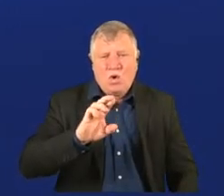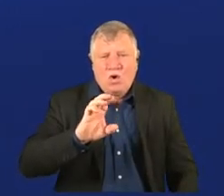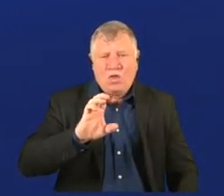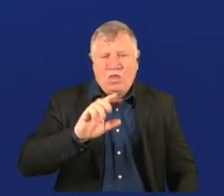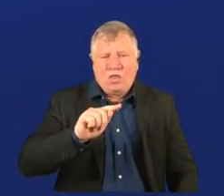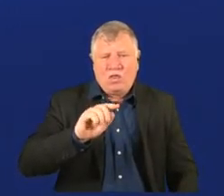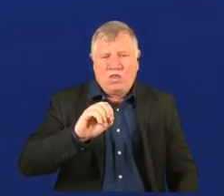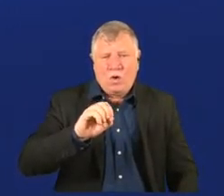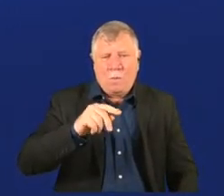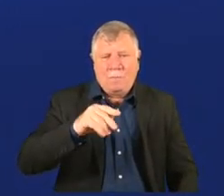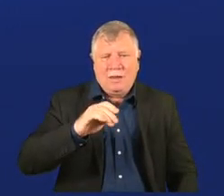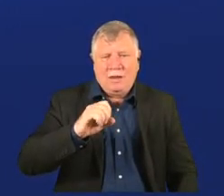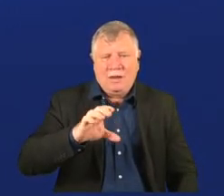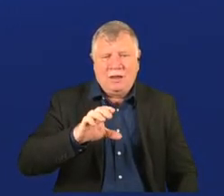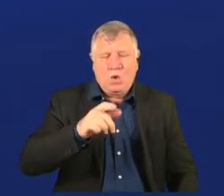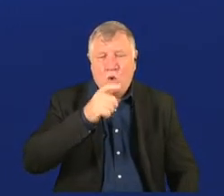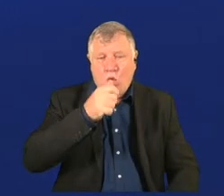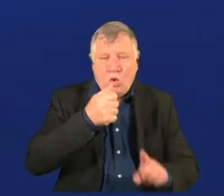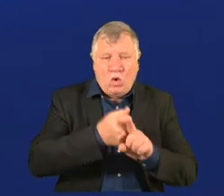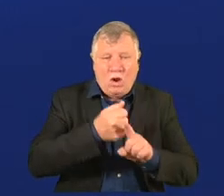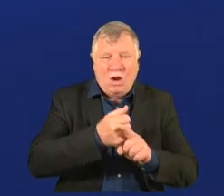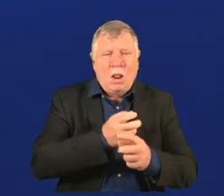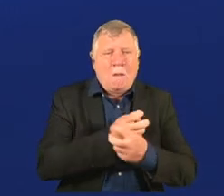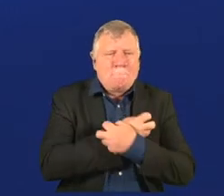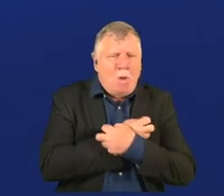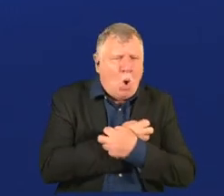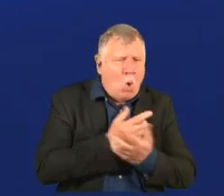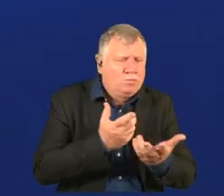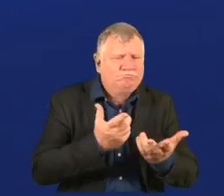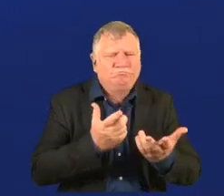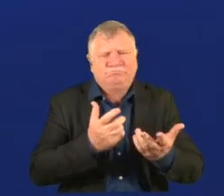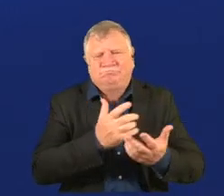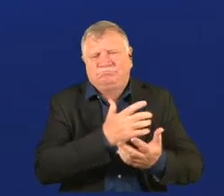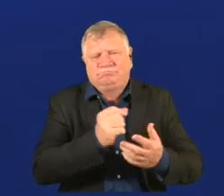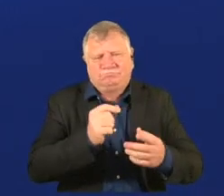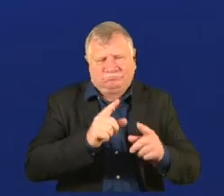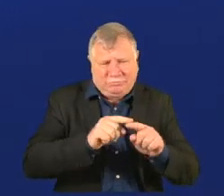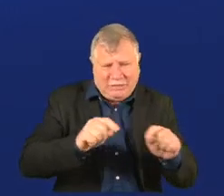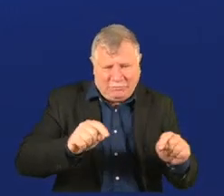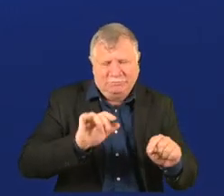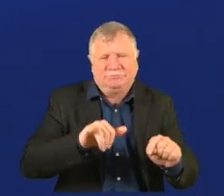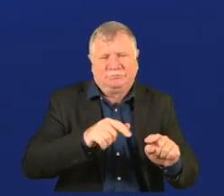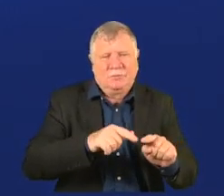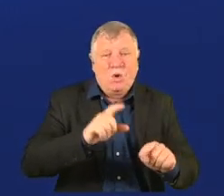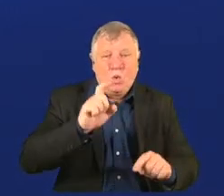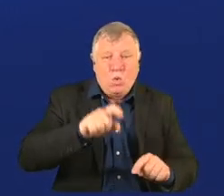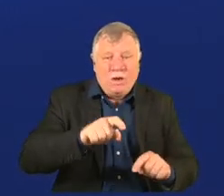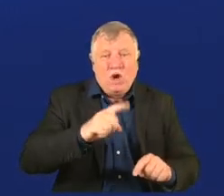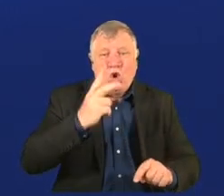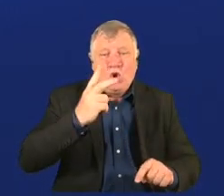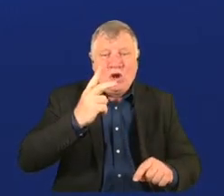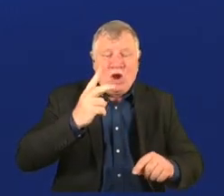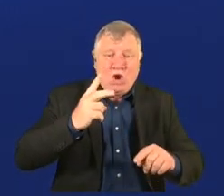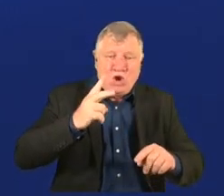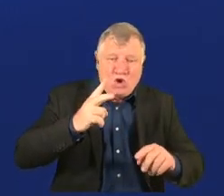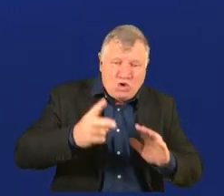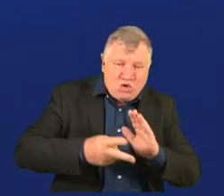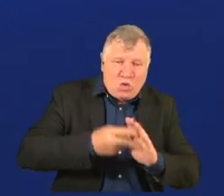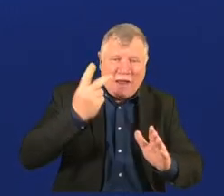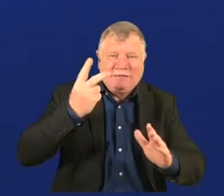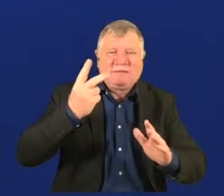providers. These are people, of course, that handle bone conditions and et cetera. We need twice as many